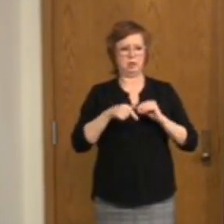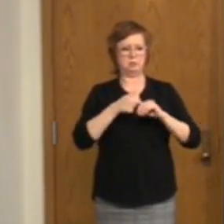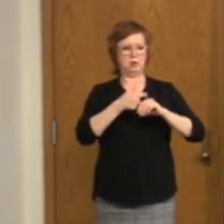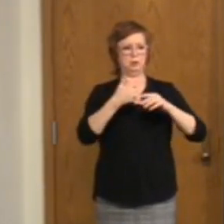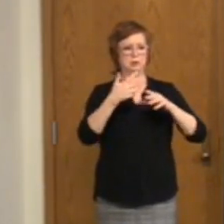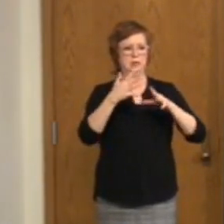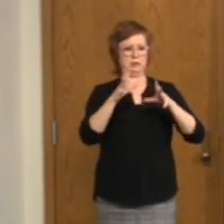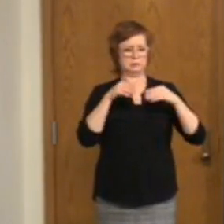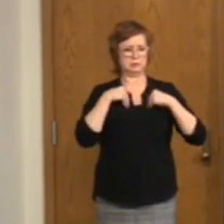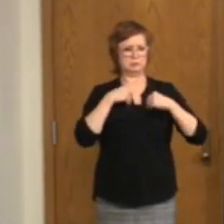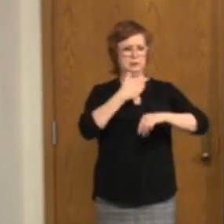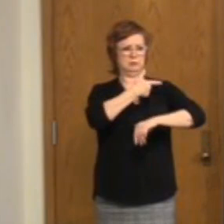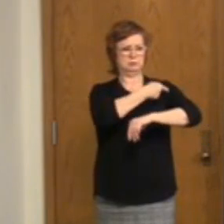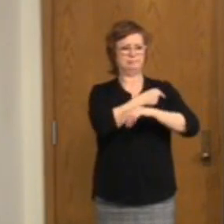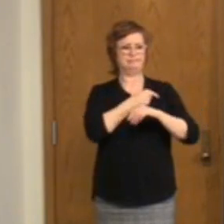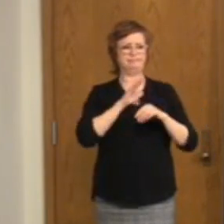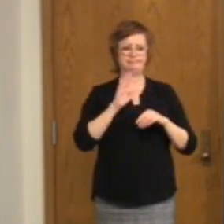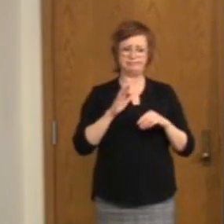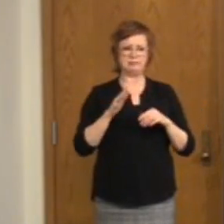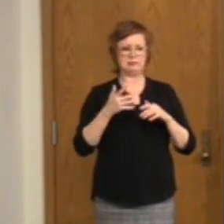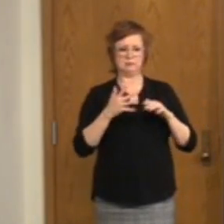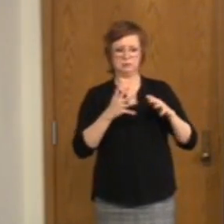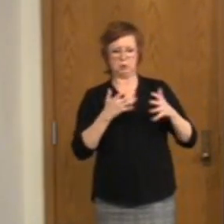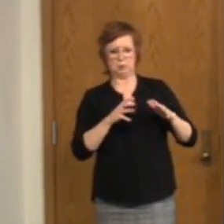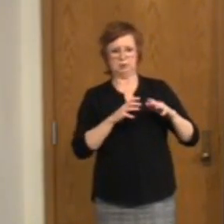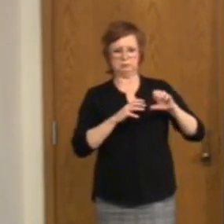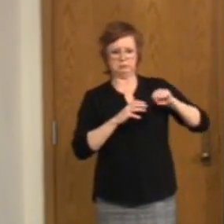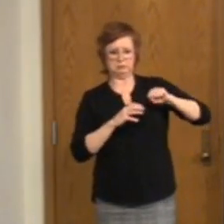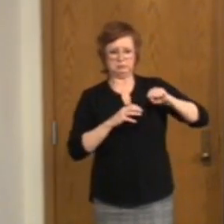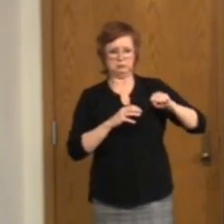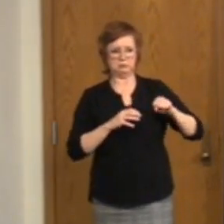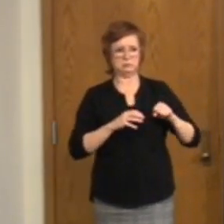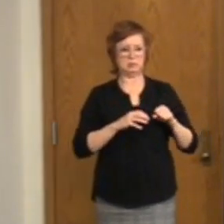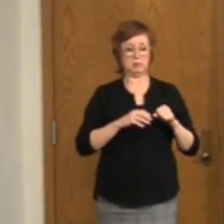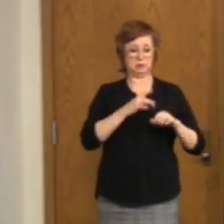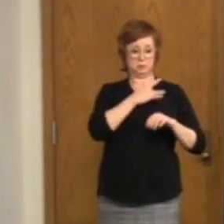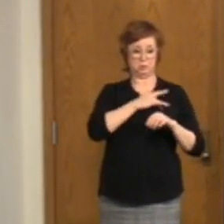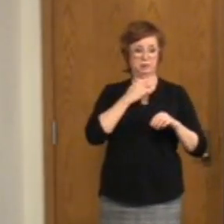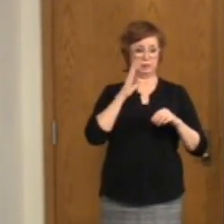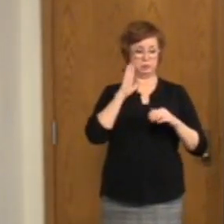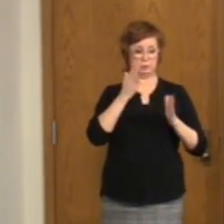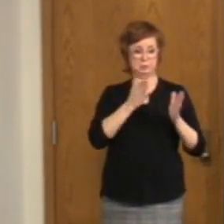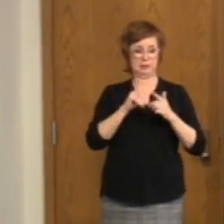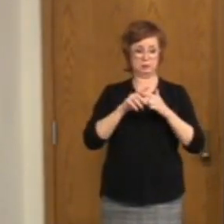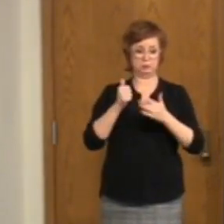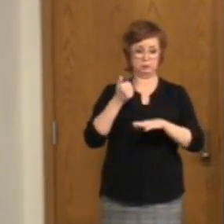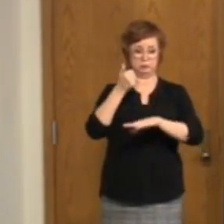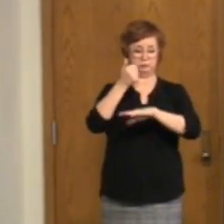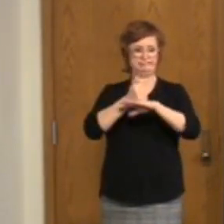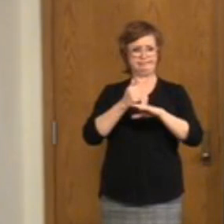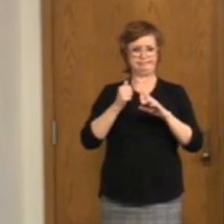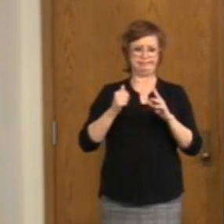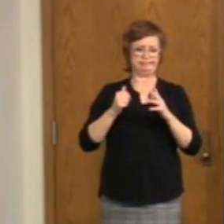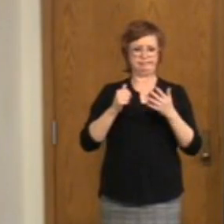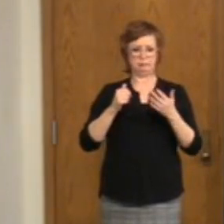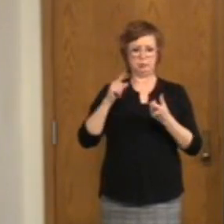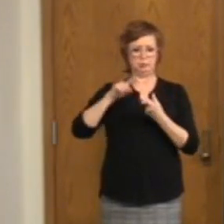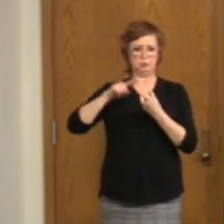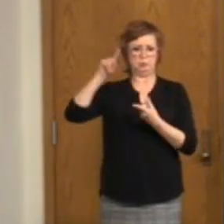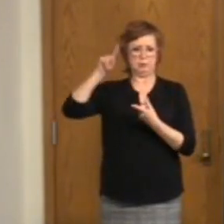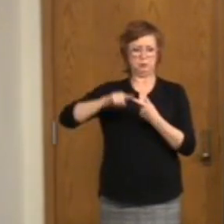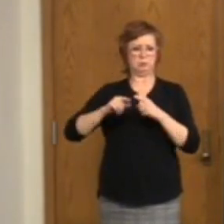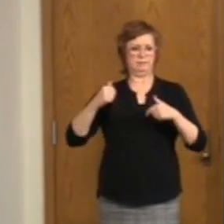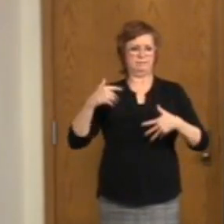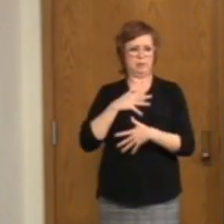to any outreach towards First Nation communities to overcome some of the fears of vaccine safety? Yeah, so, I